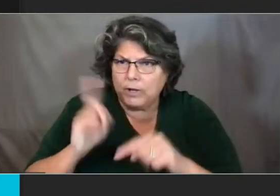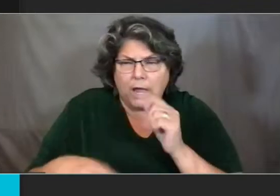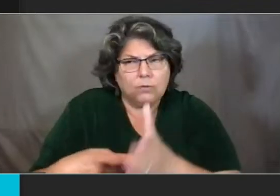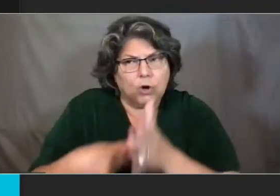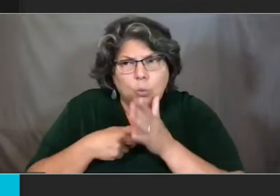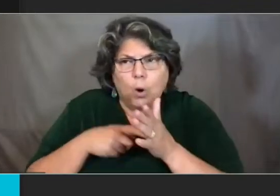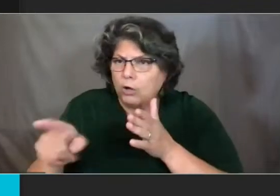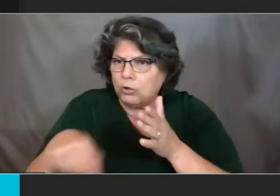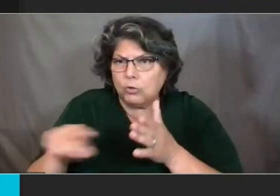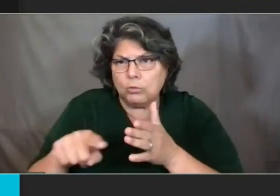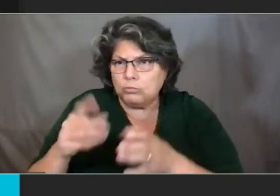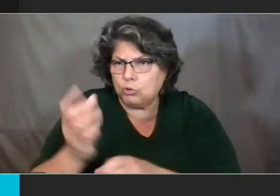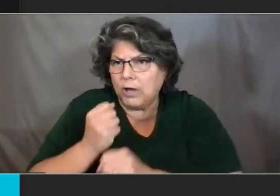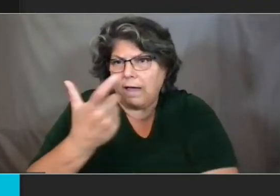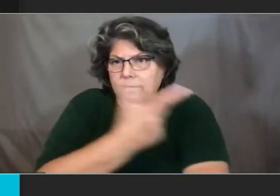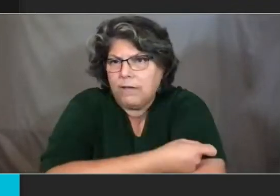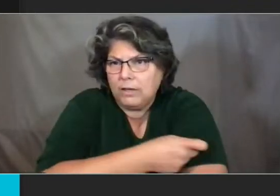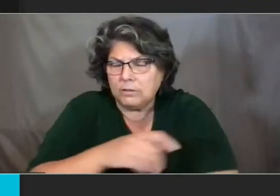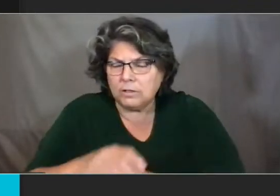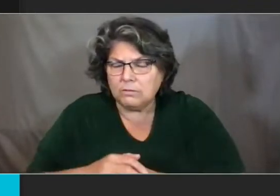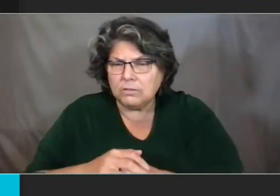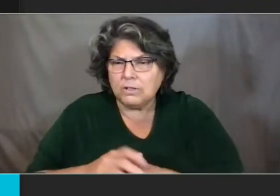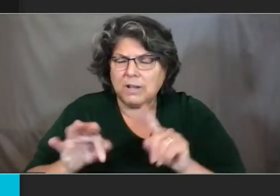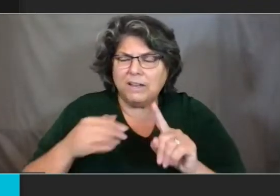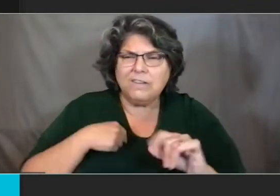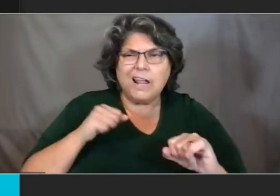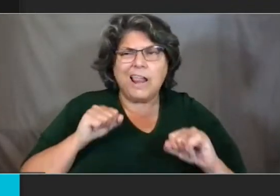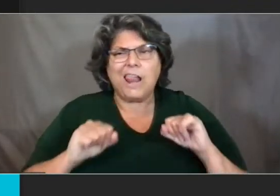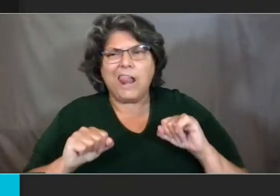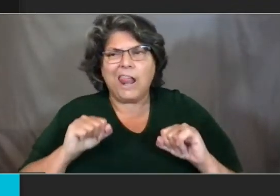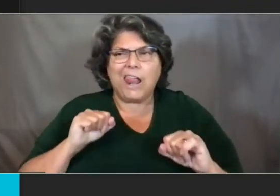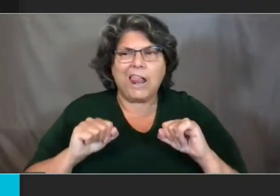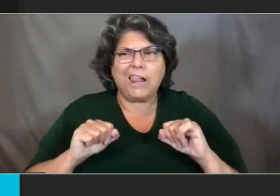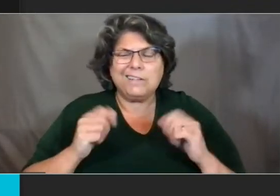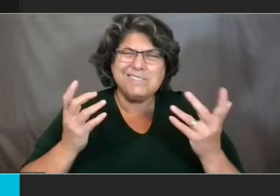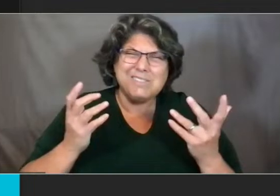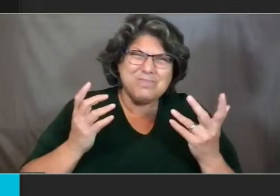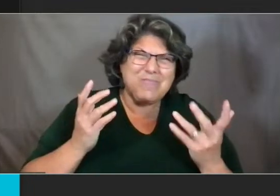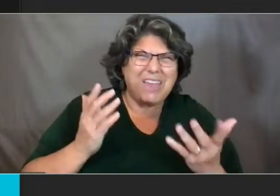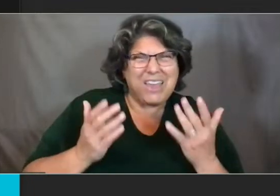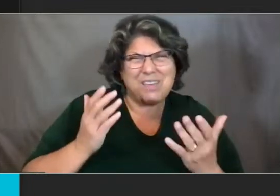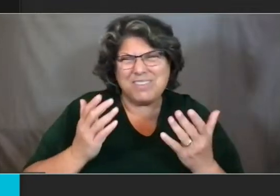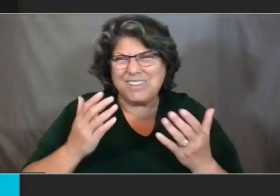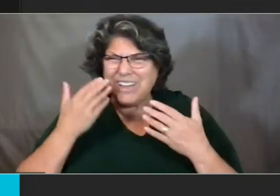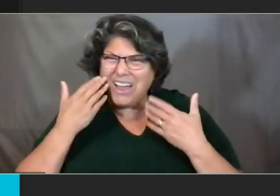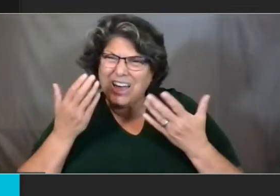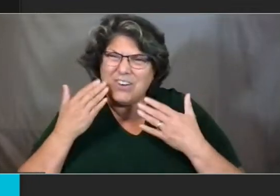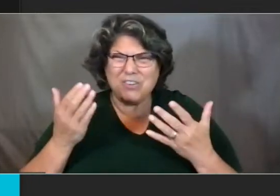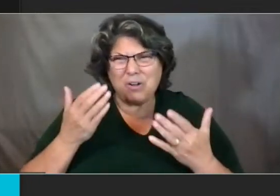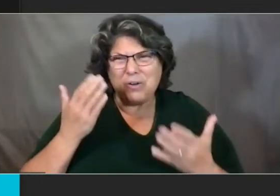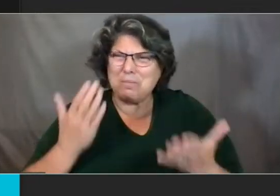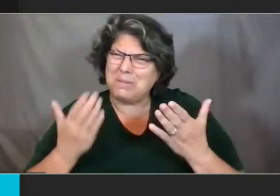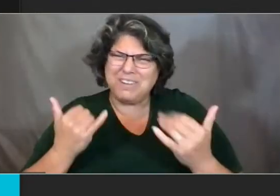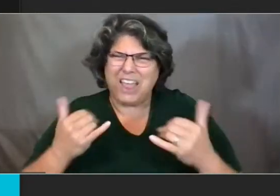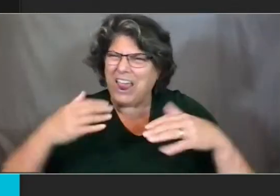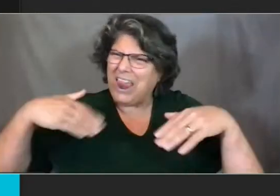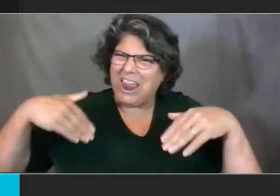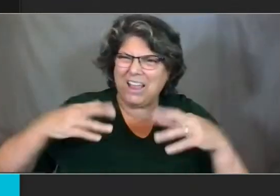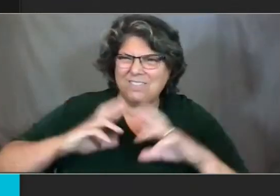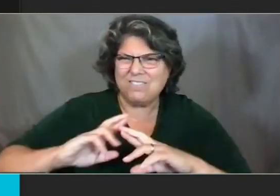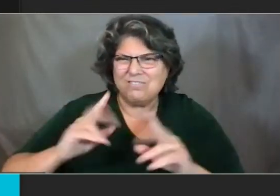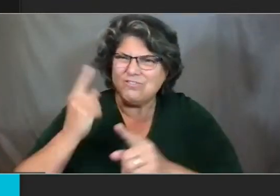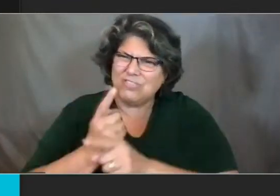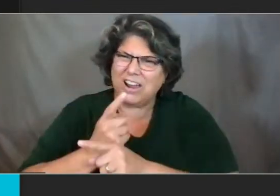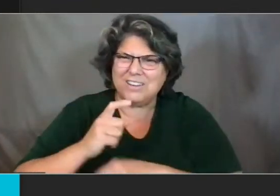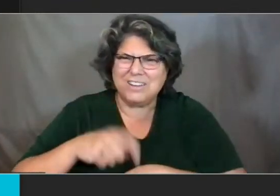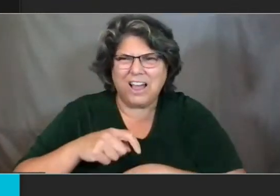vaccinated. If you're hesitant to get vaccinated, you've been thinking about it, you're not sure it's the right time, you want some more time to